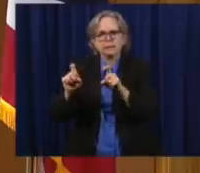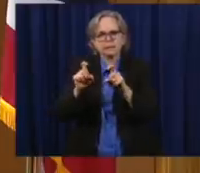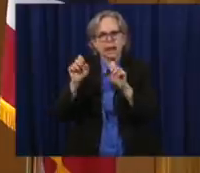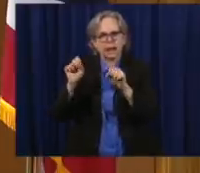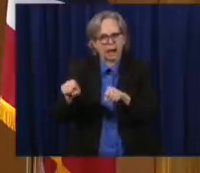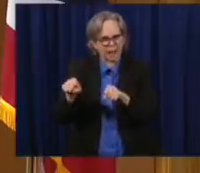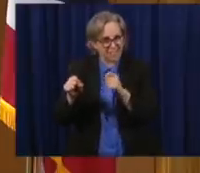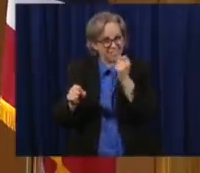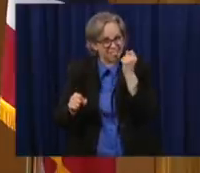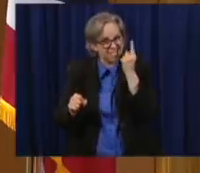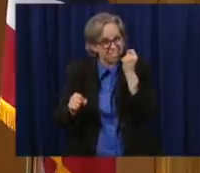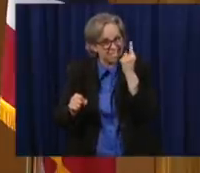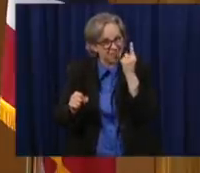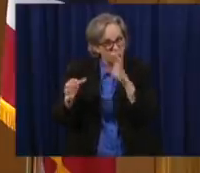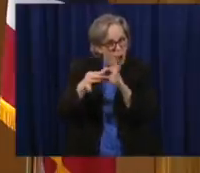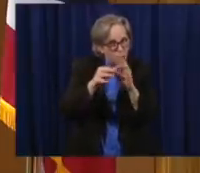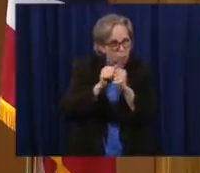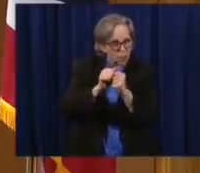that supply